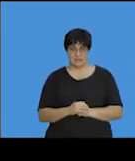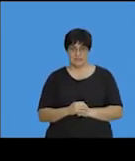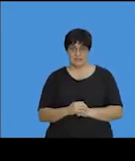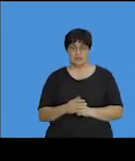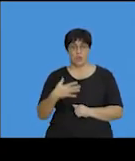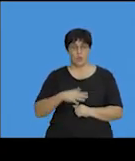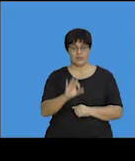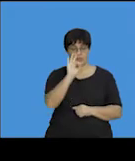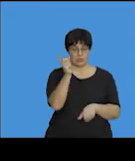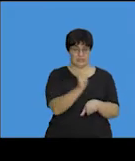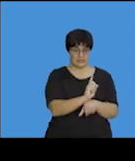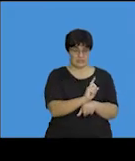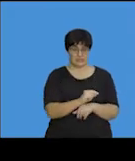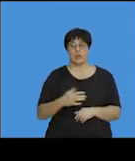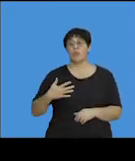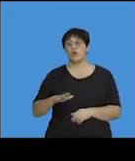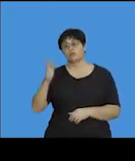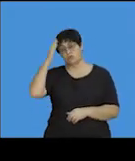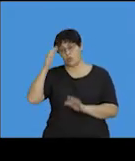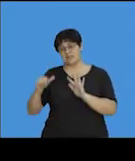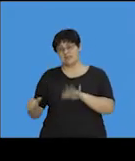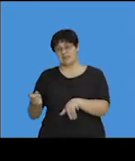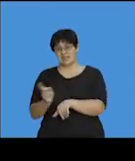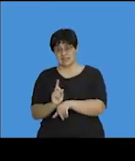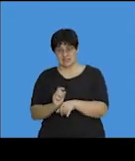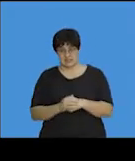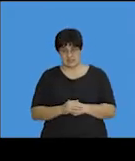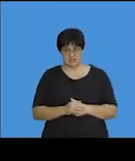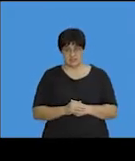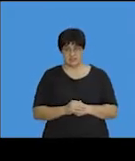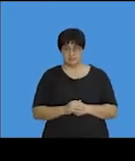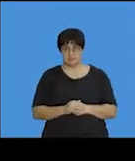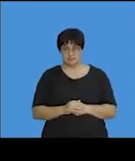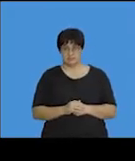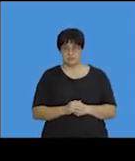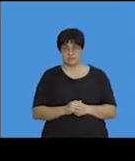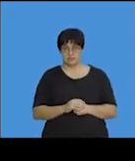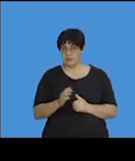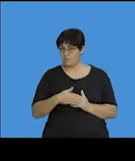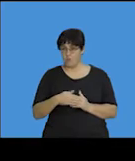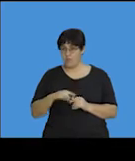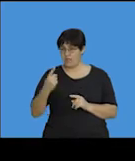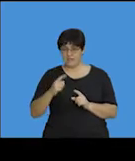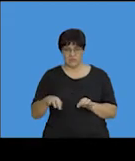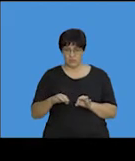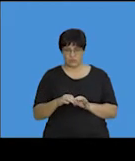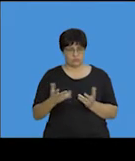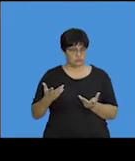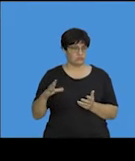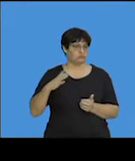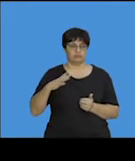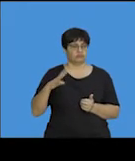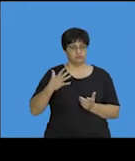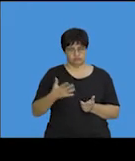They specifically wanted what happens at 3 seconds, and they wanted what happens at 6. Let's just see if they